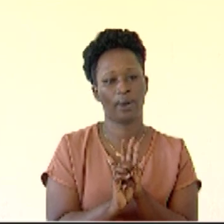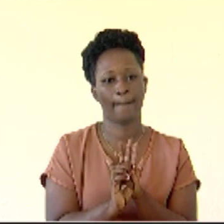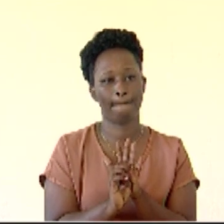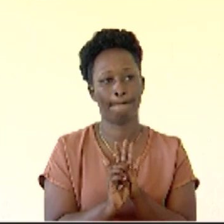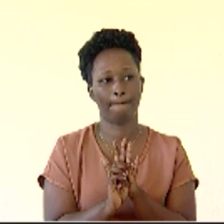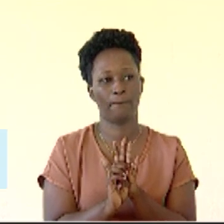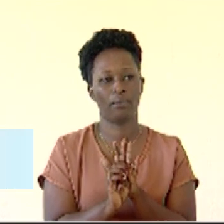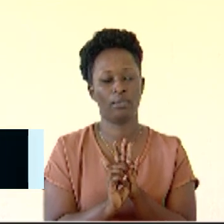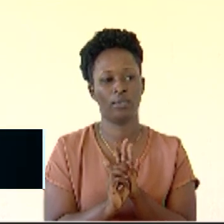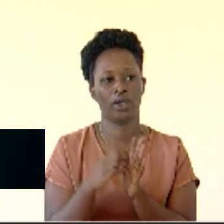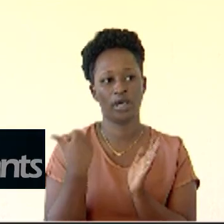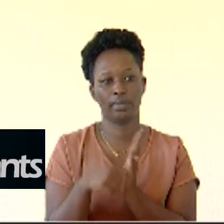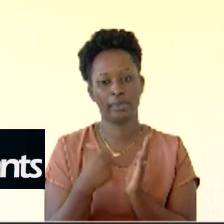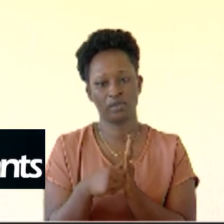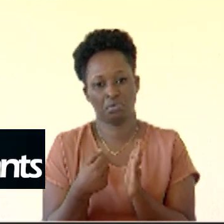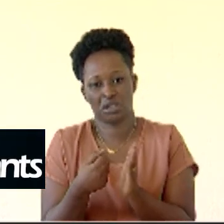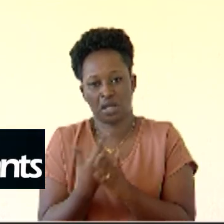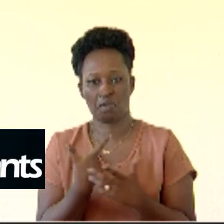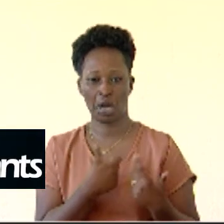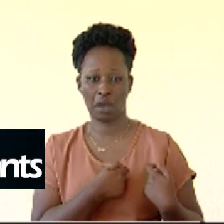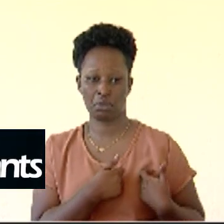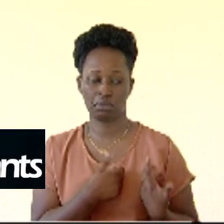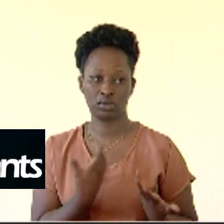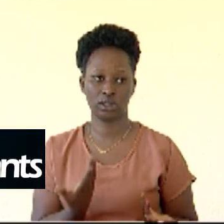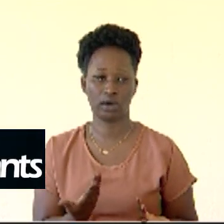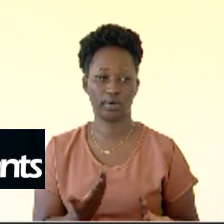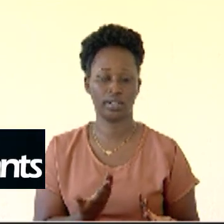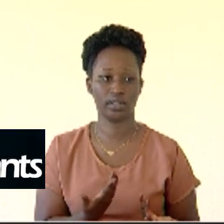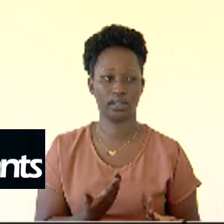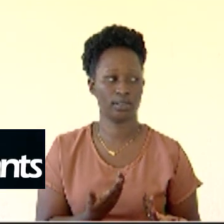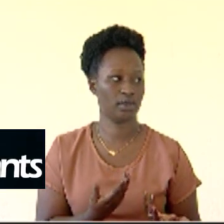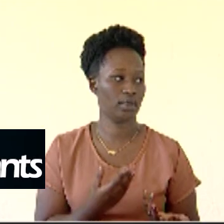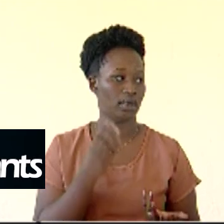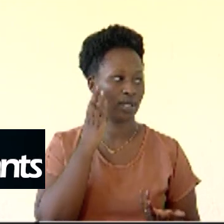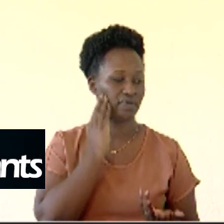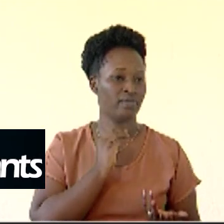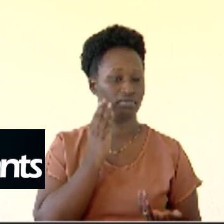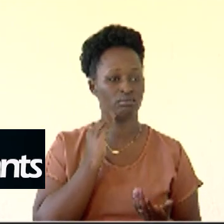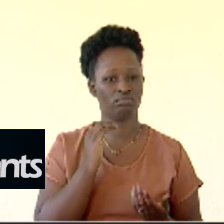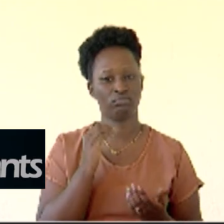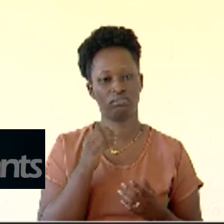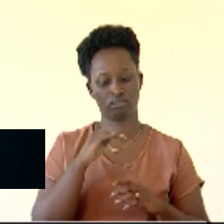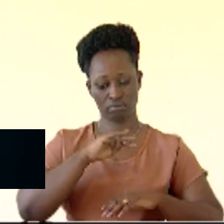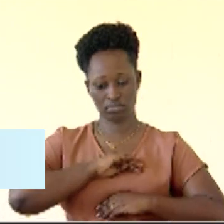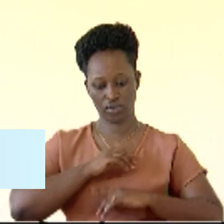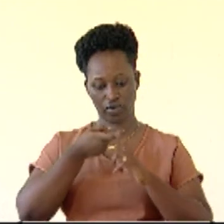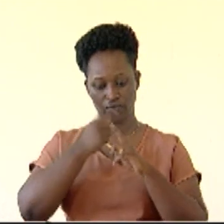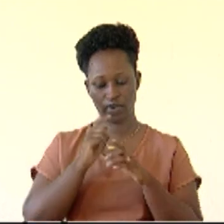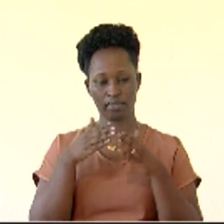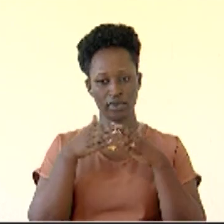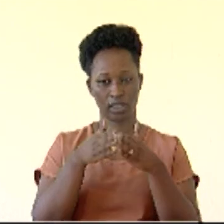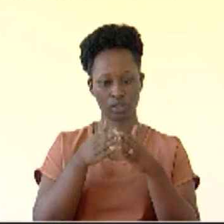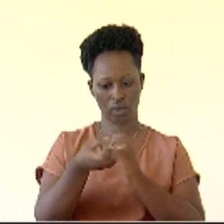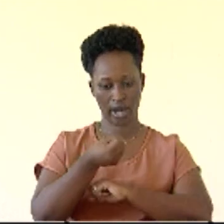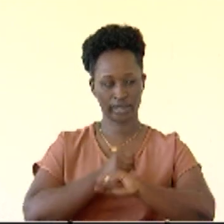the individuals or couples from experiencing satisfaction from the sexual activity. The following are